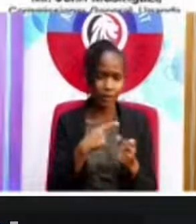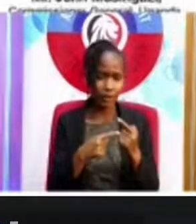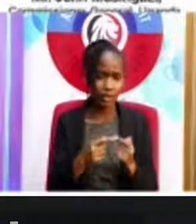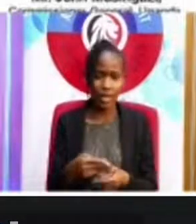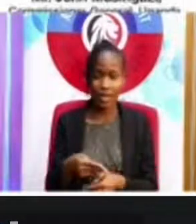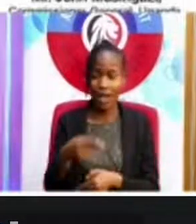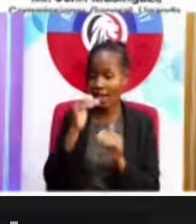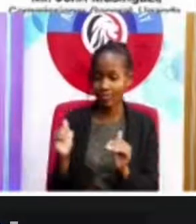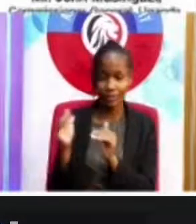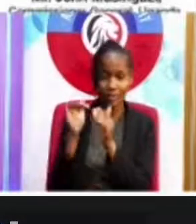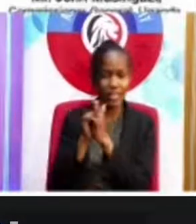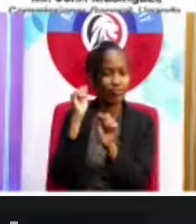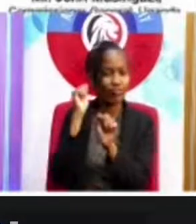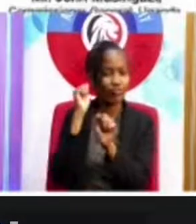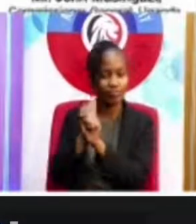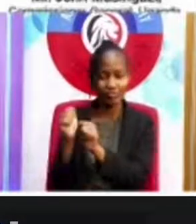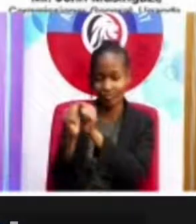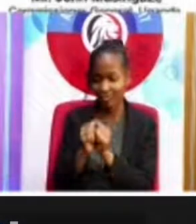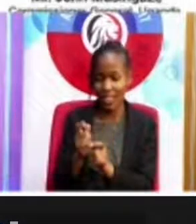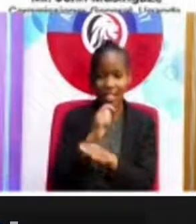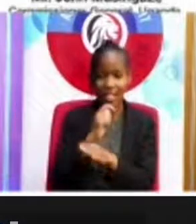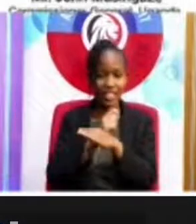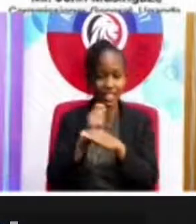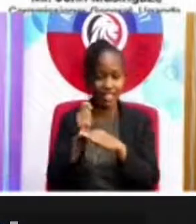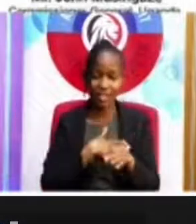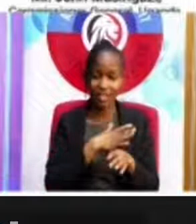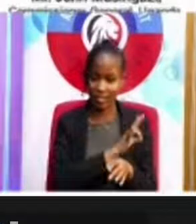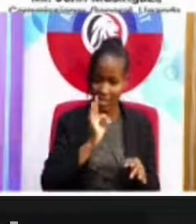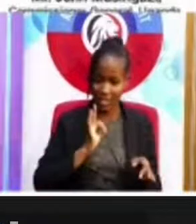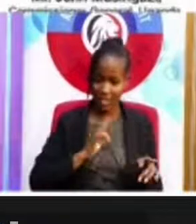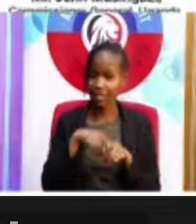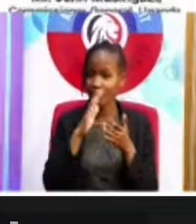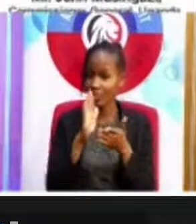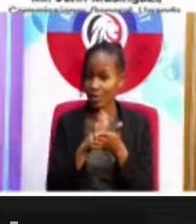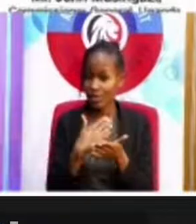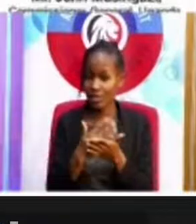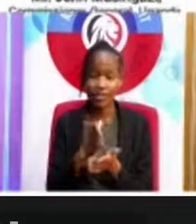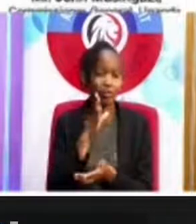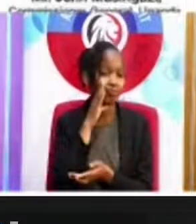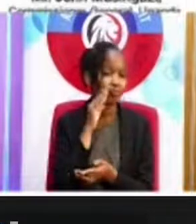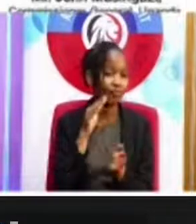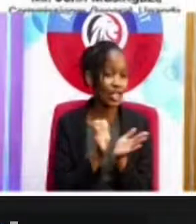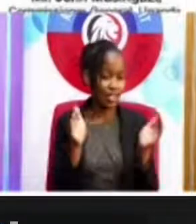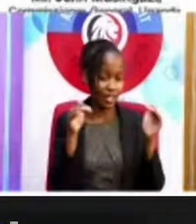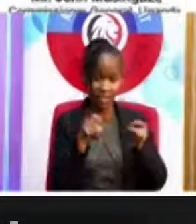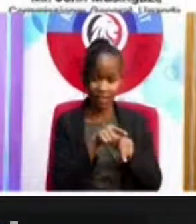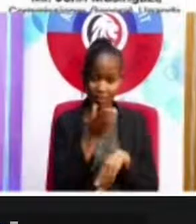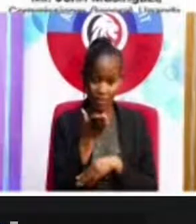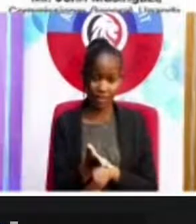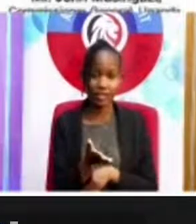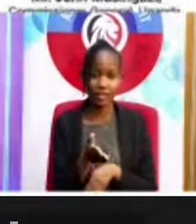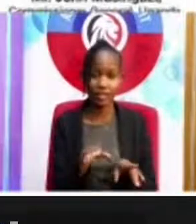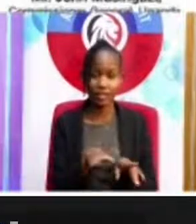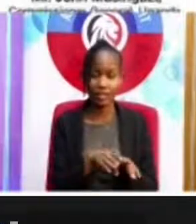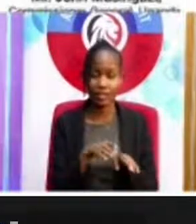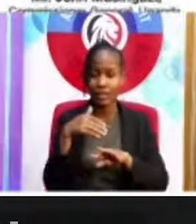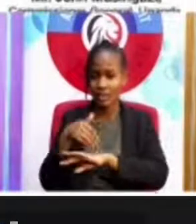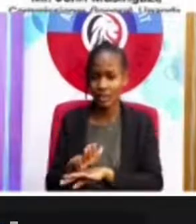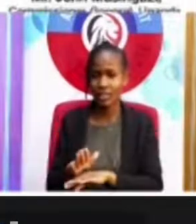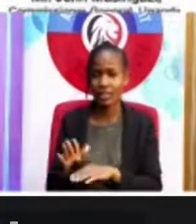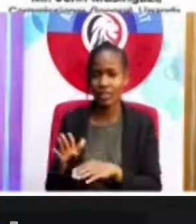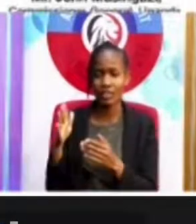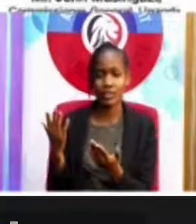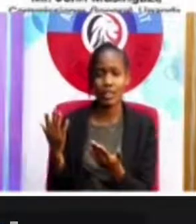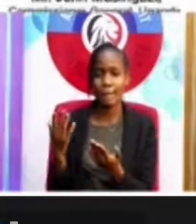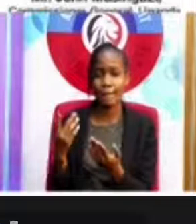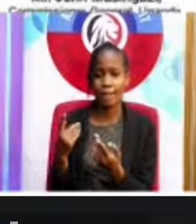training our staff, in sharing experiences in forums like this one, in sending attachments to our respective countries, so that we are